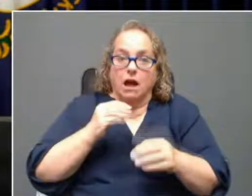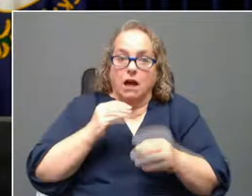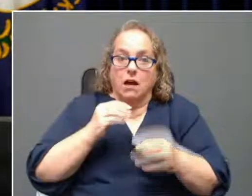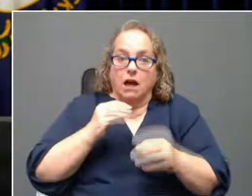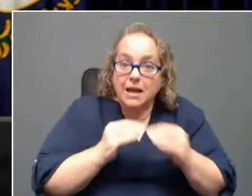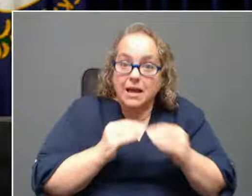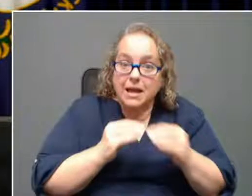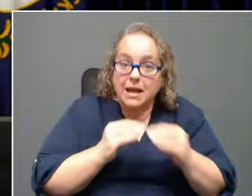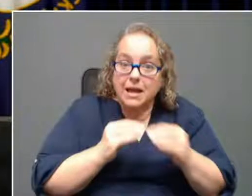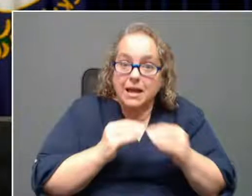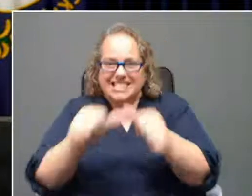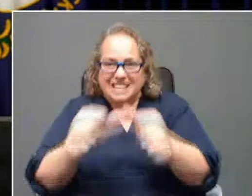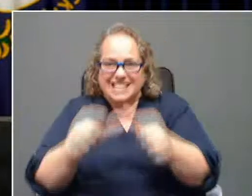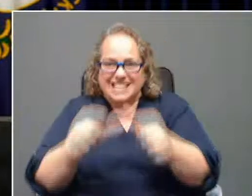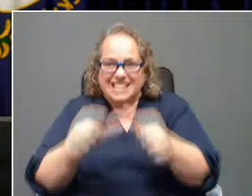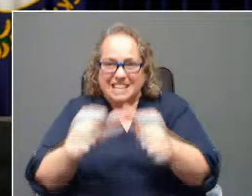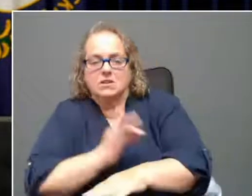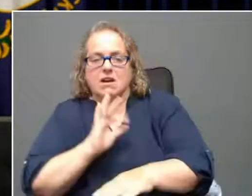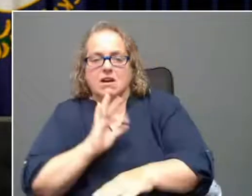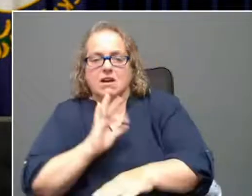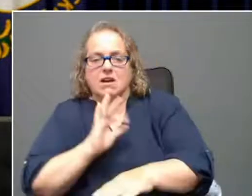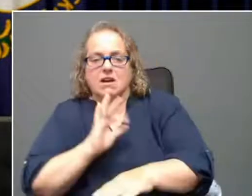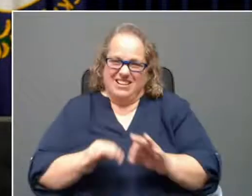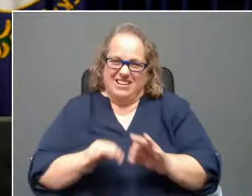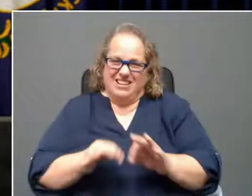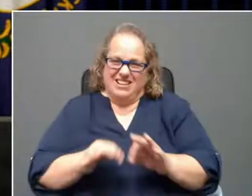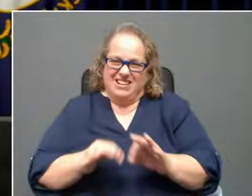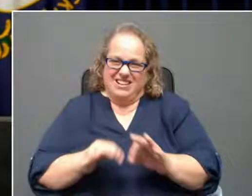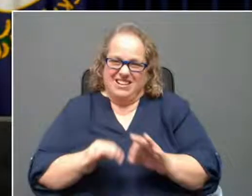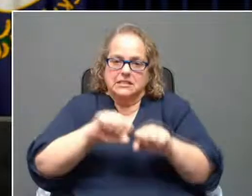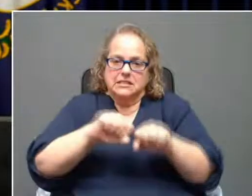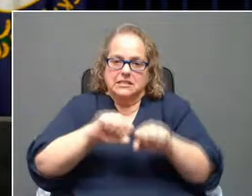of our critical, vital system that is